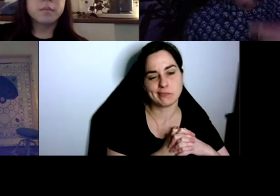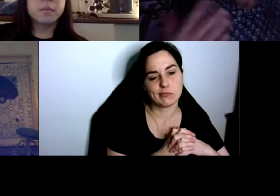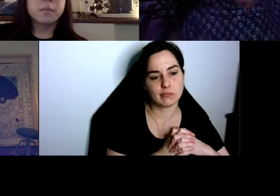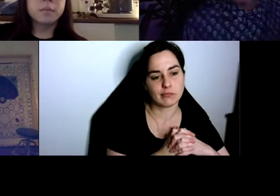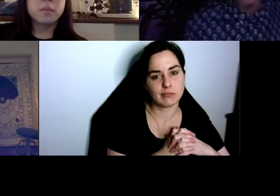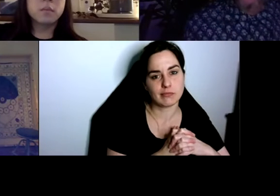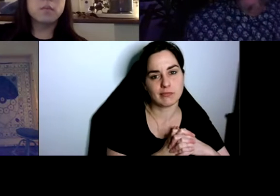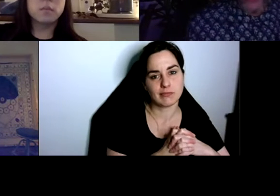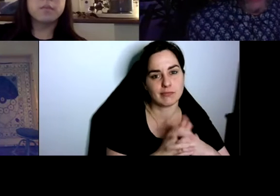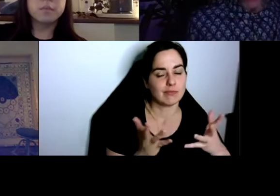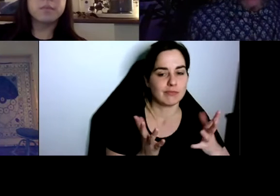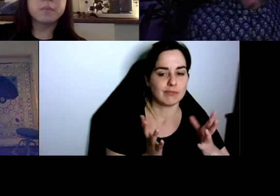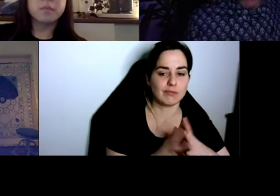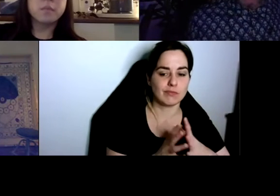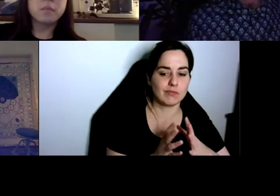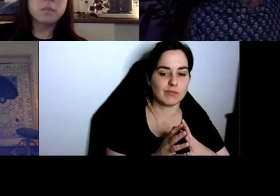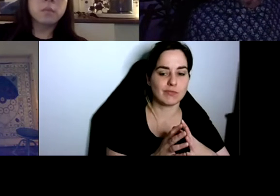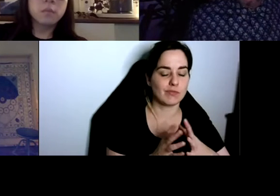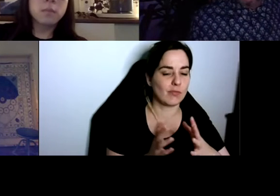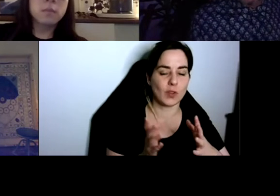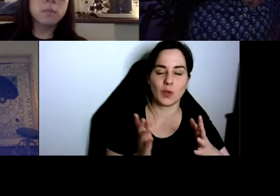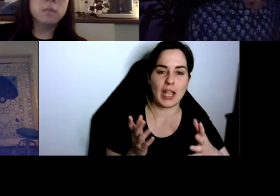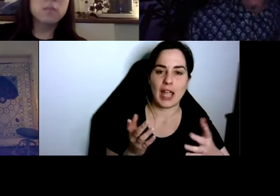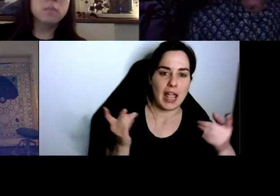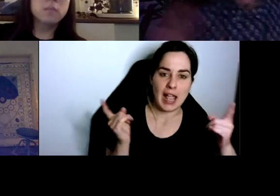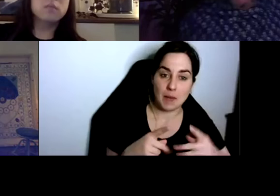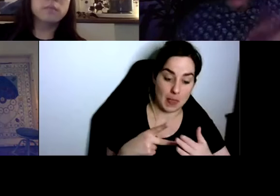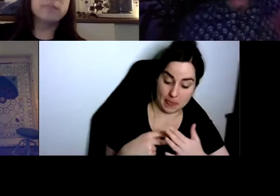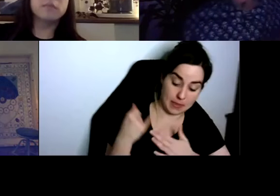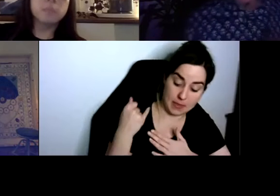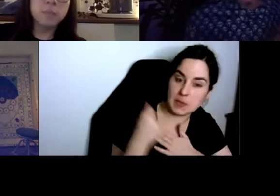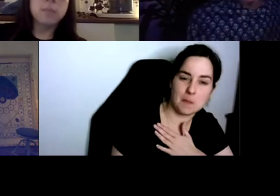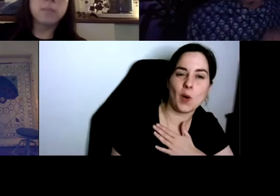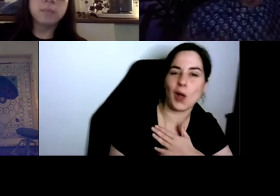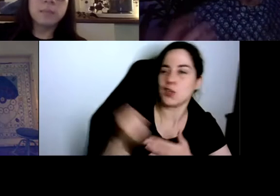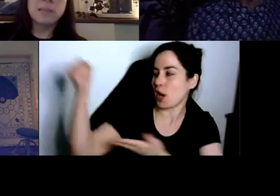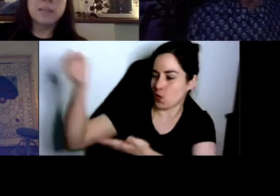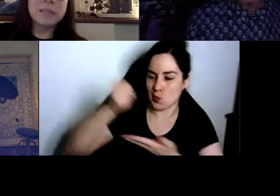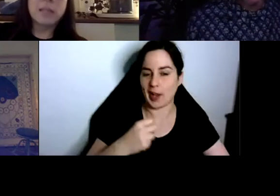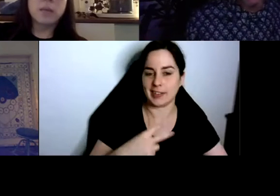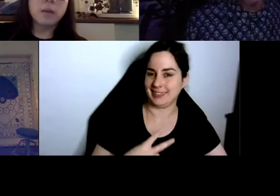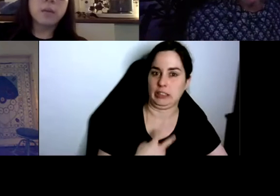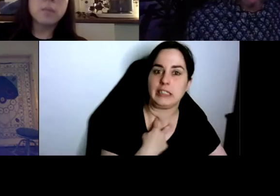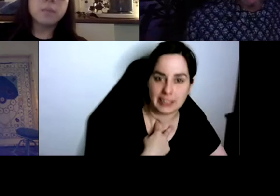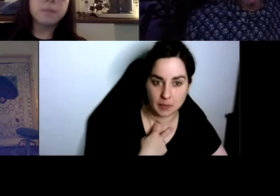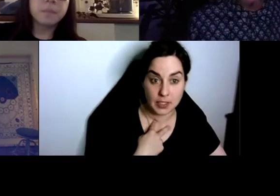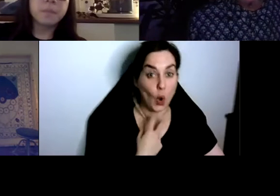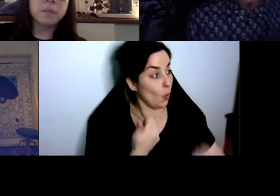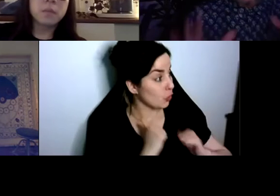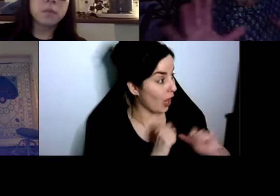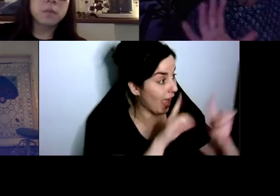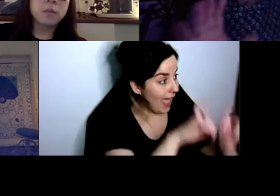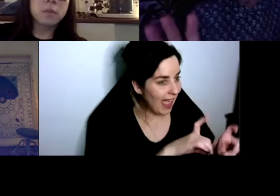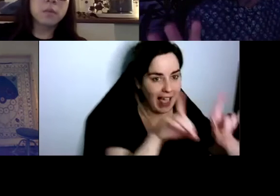we fell into the project grant trap of, let's try a symposium and let's do this, let's do that. And then the festival just became very, very big. So